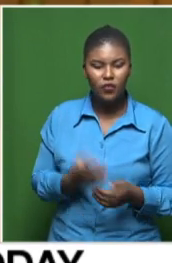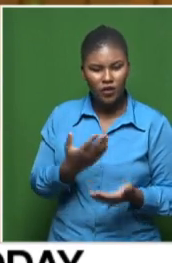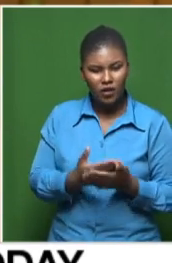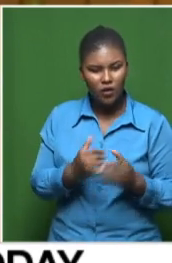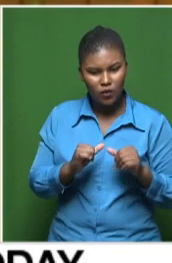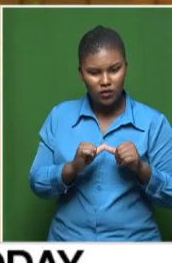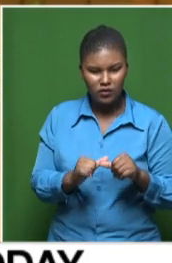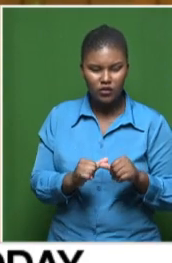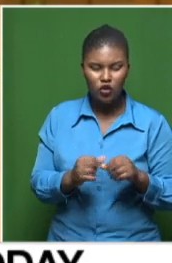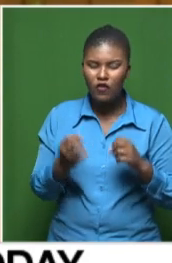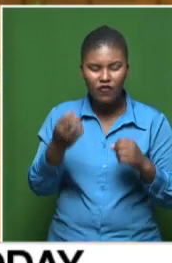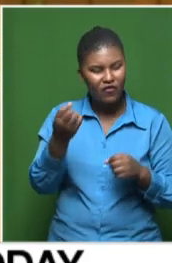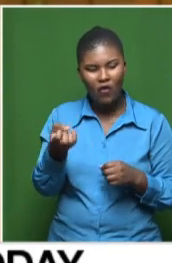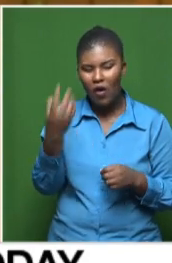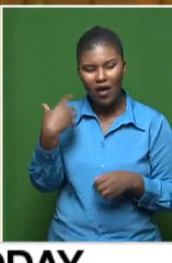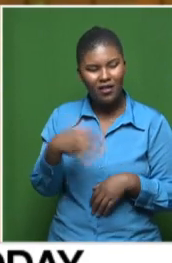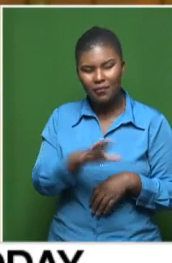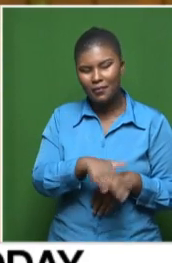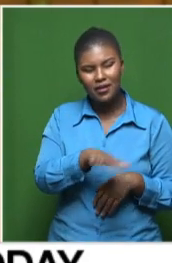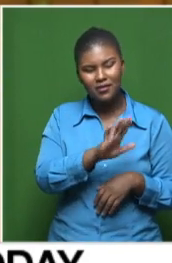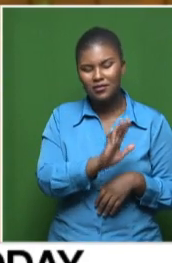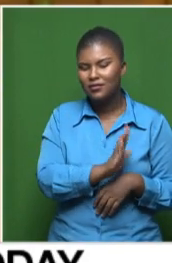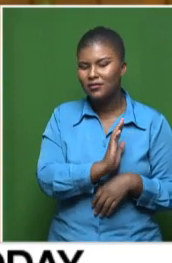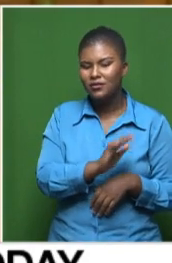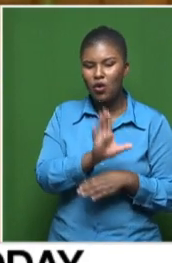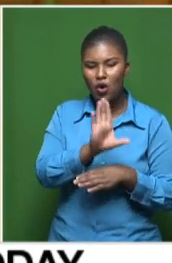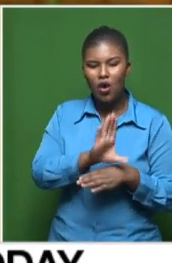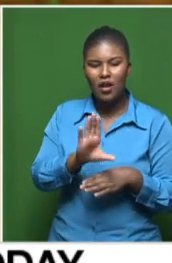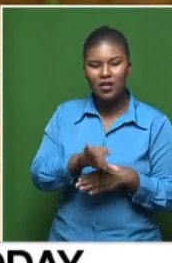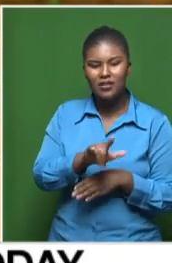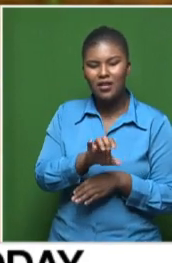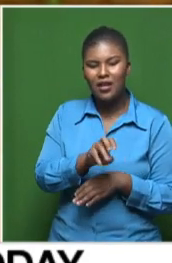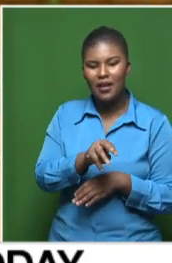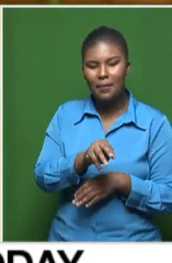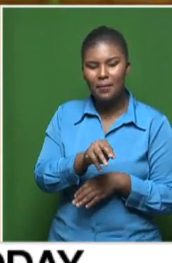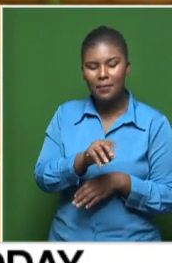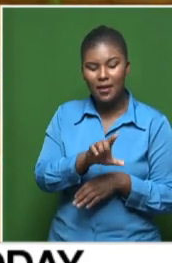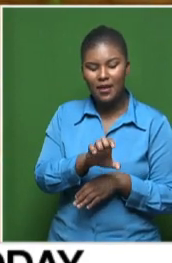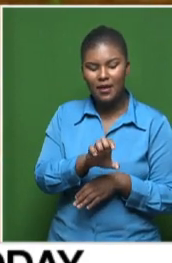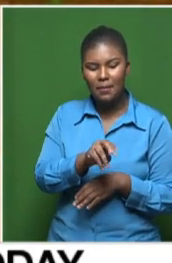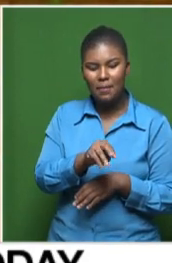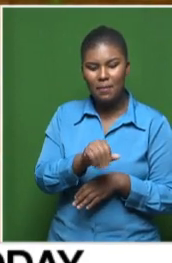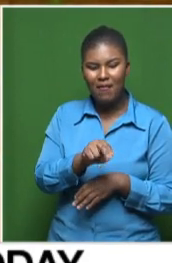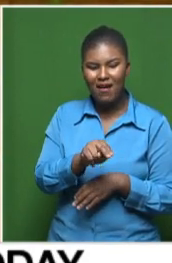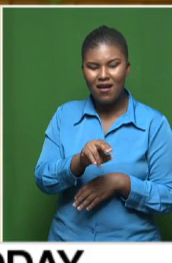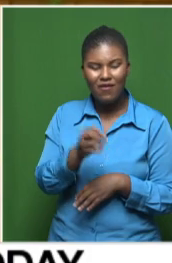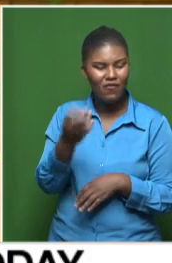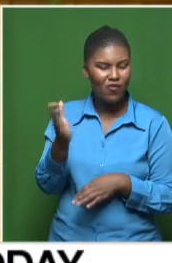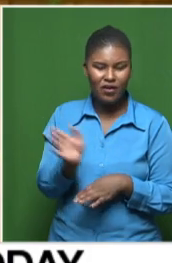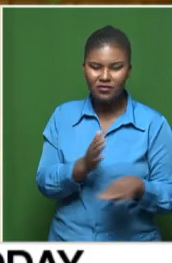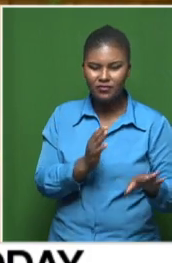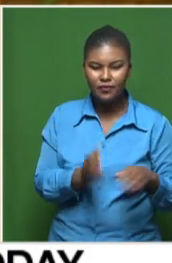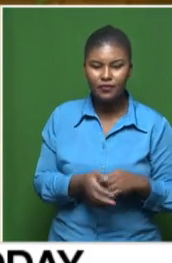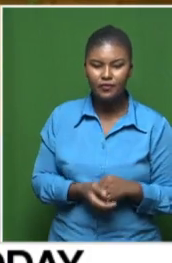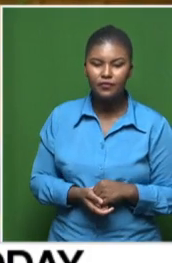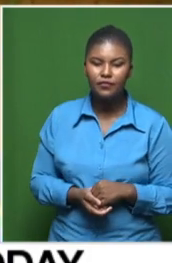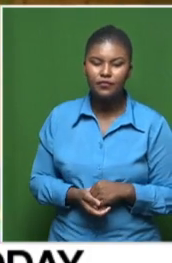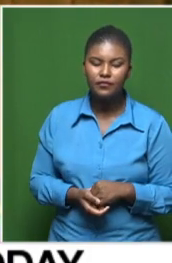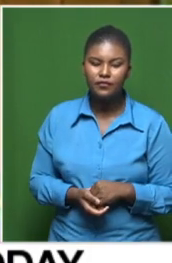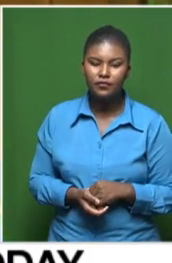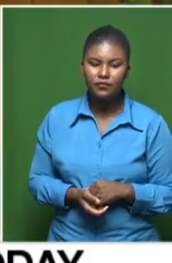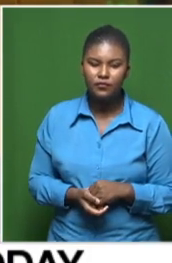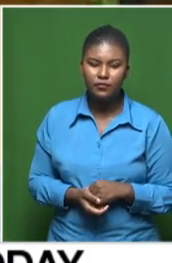here, and then we forget about the Lemana College itself. Okay.